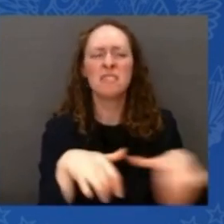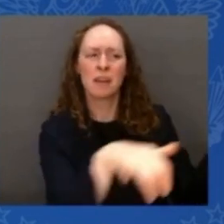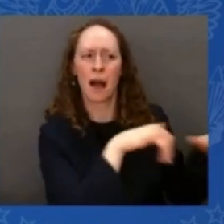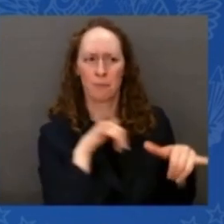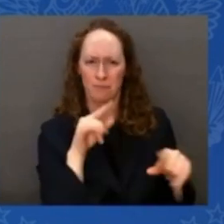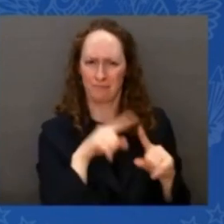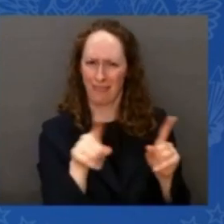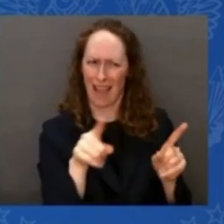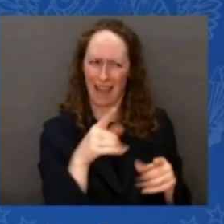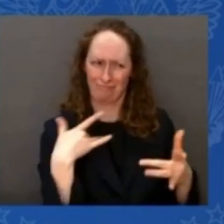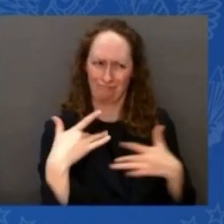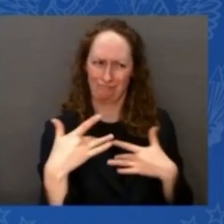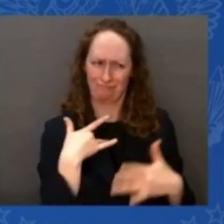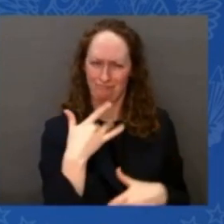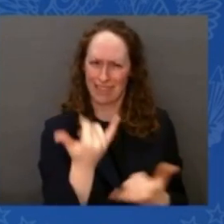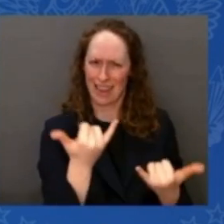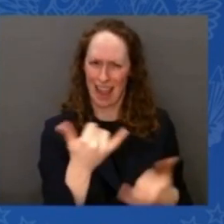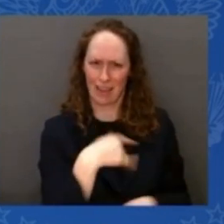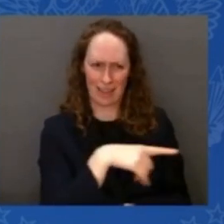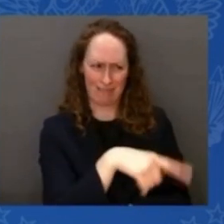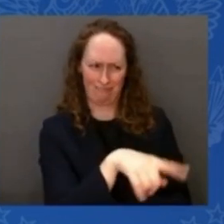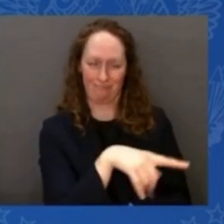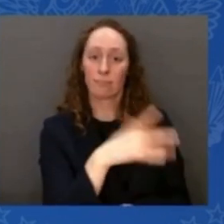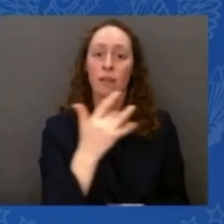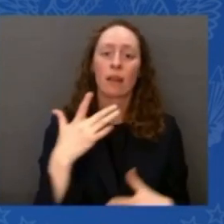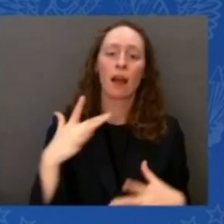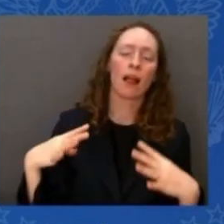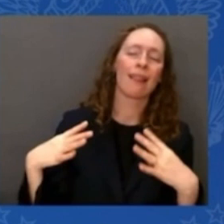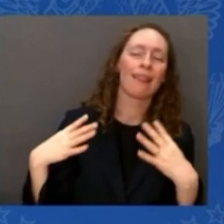politics with the lives of the American people and our nation's economy.